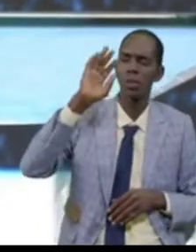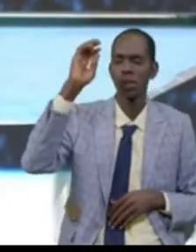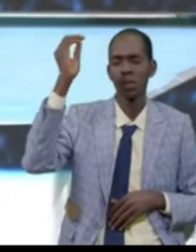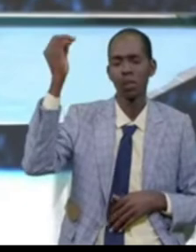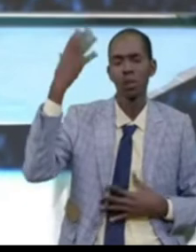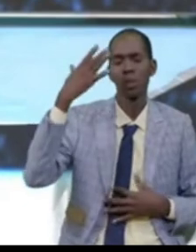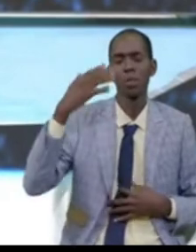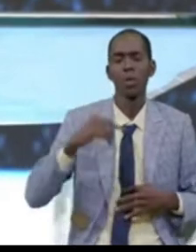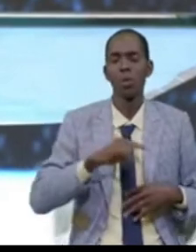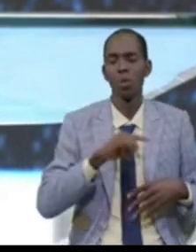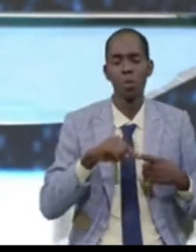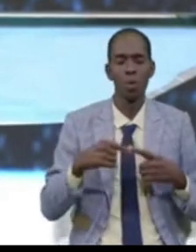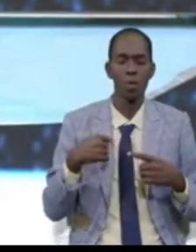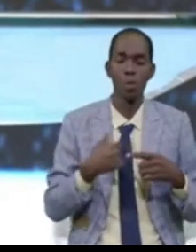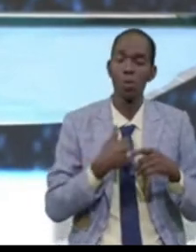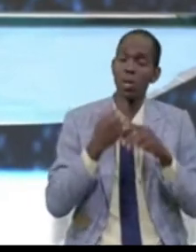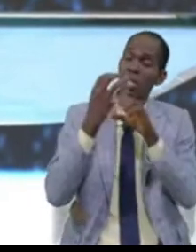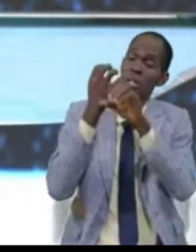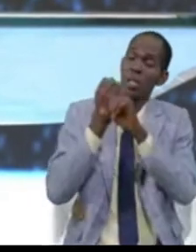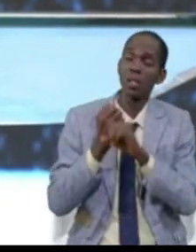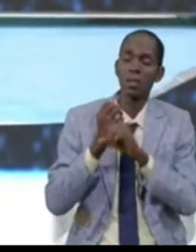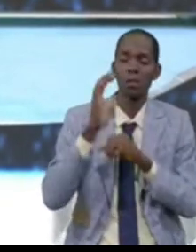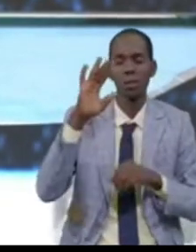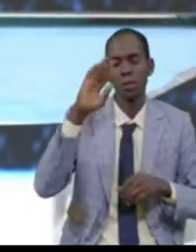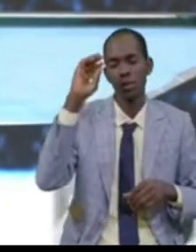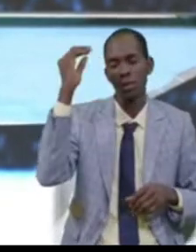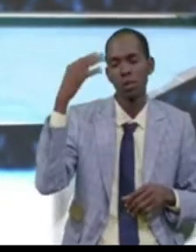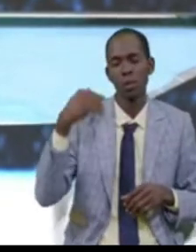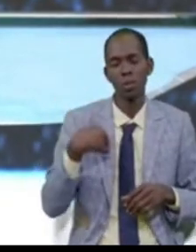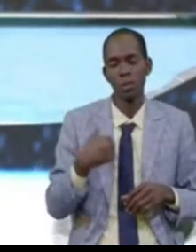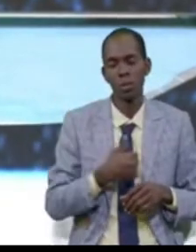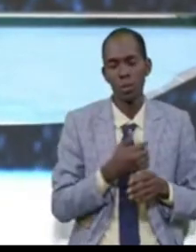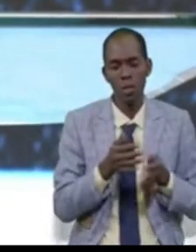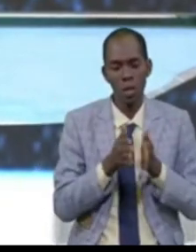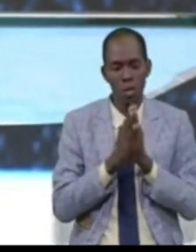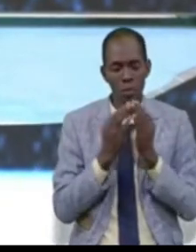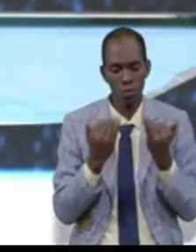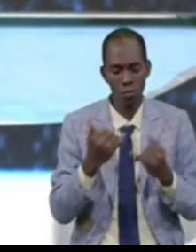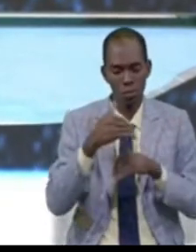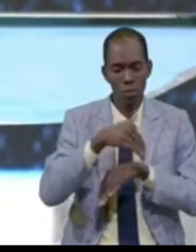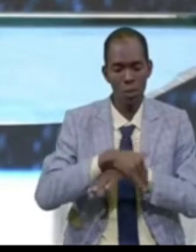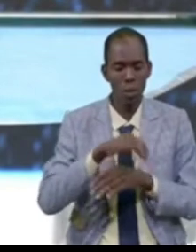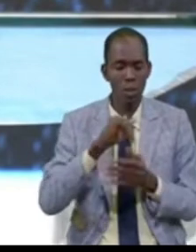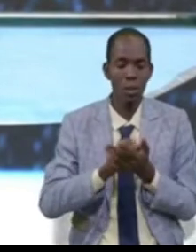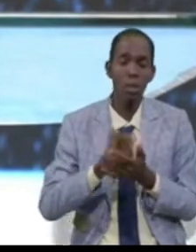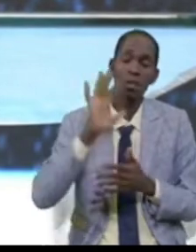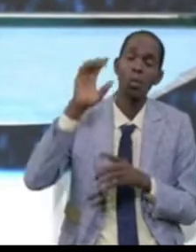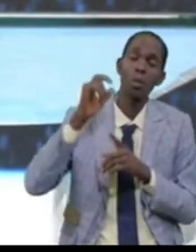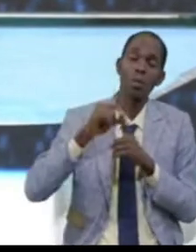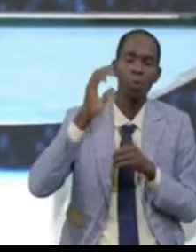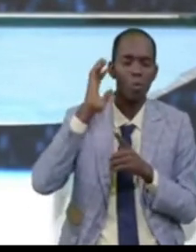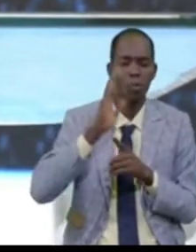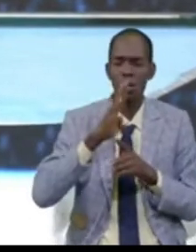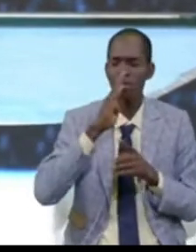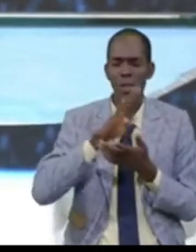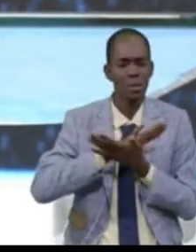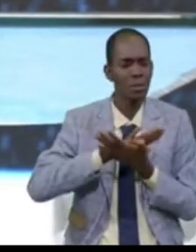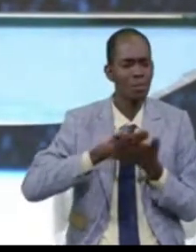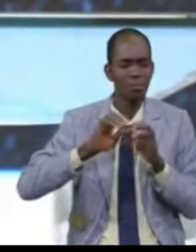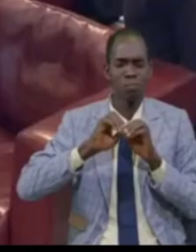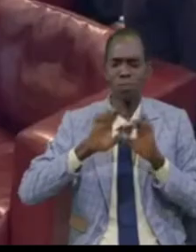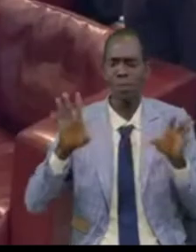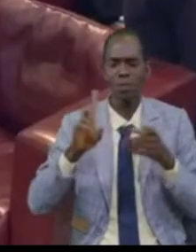claim that grace, we're asking, Lord, that tonight your word will be plain and clear to everyone